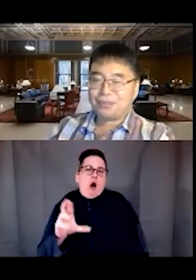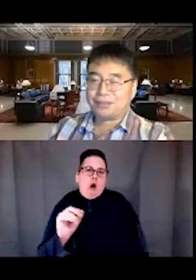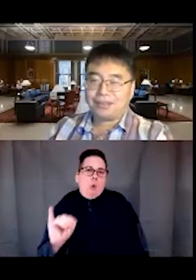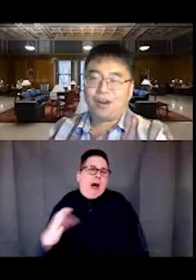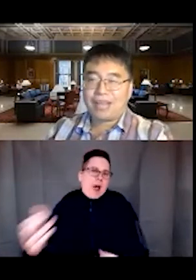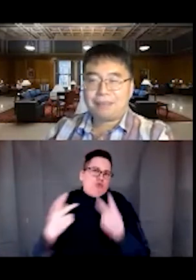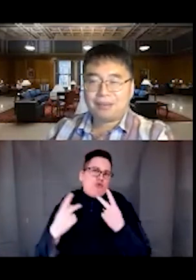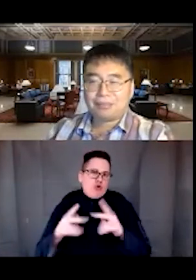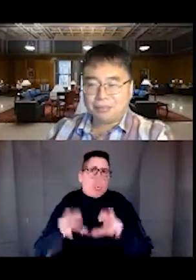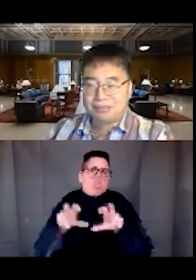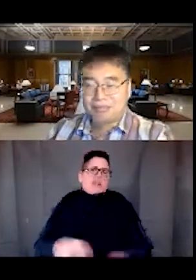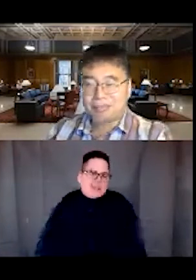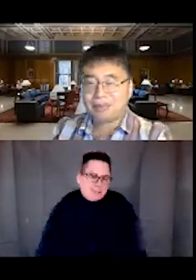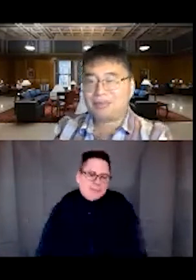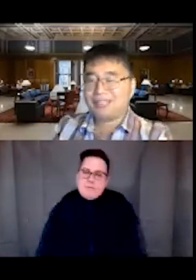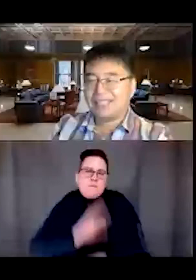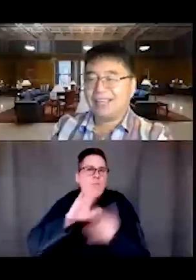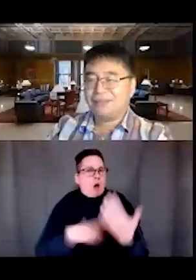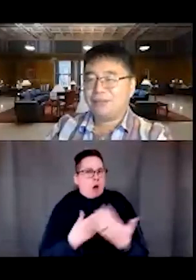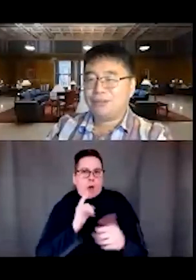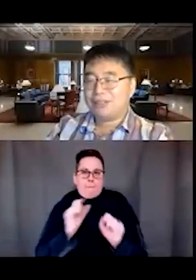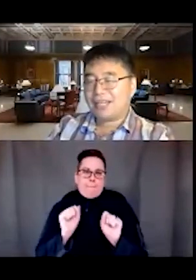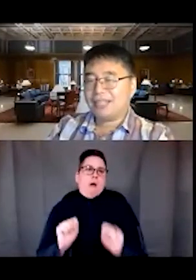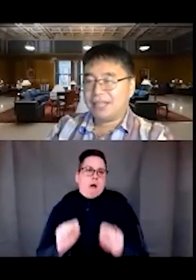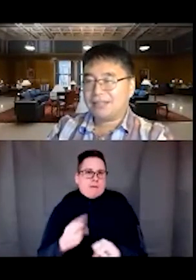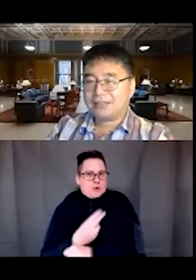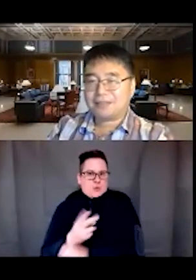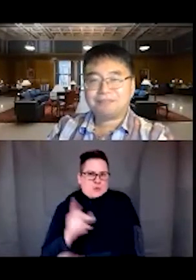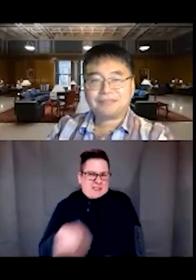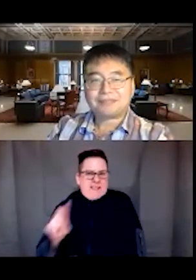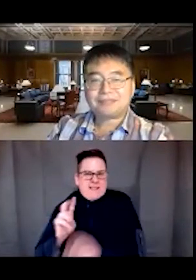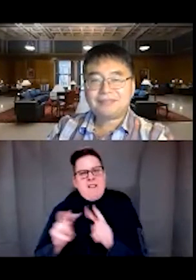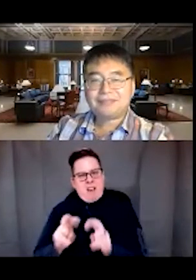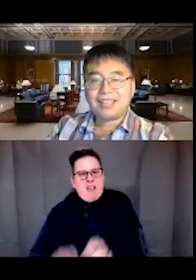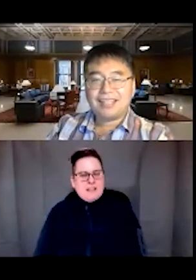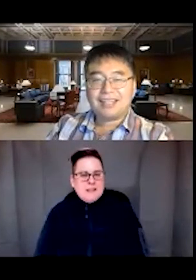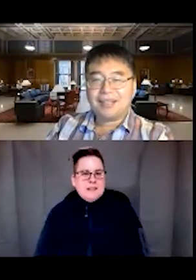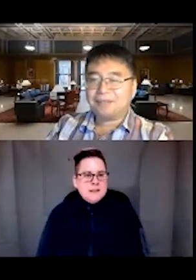as well. So all that becomes feasible when you do this kind of analysis.